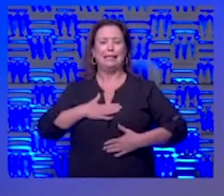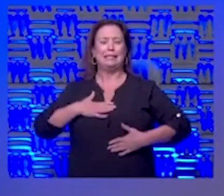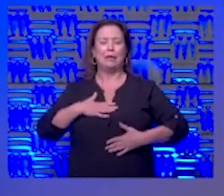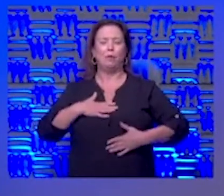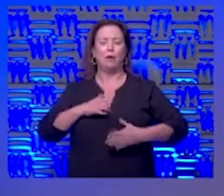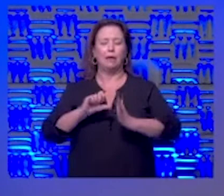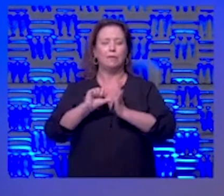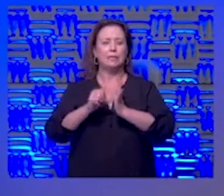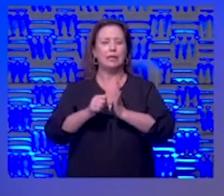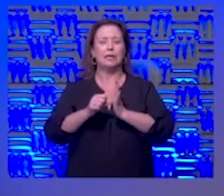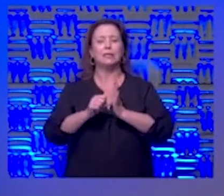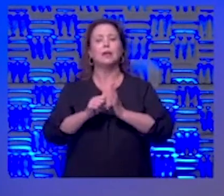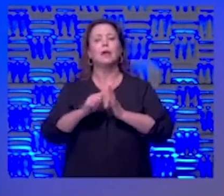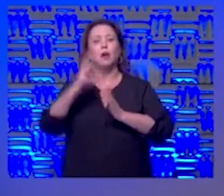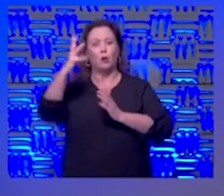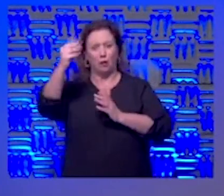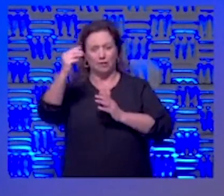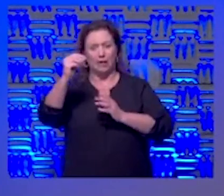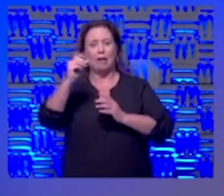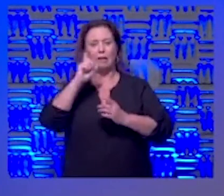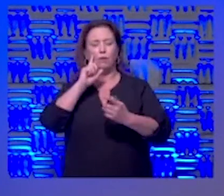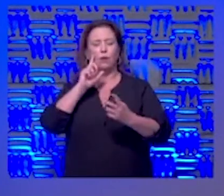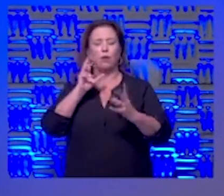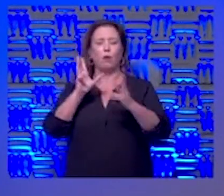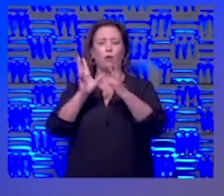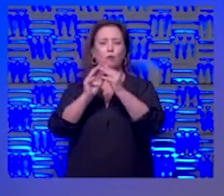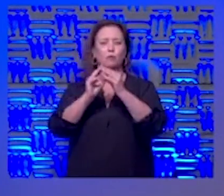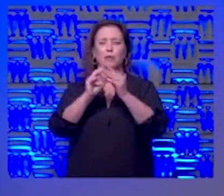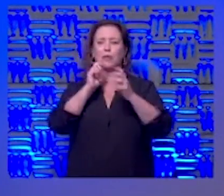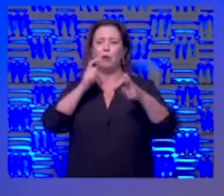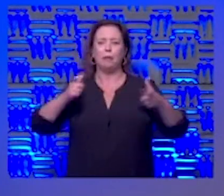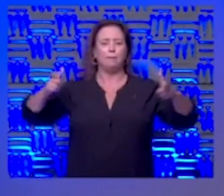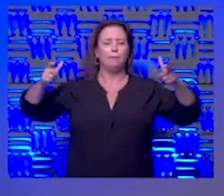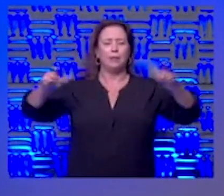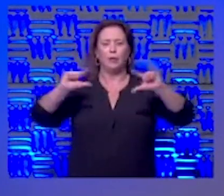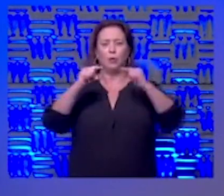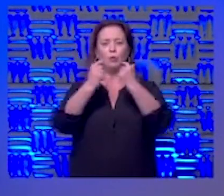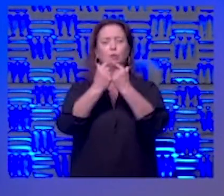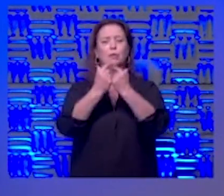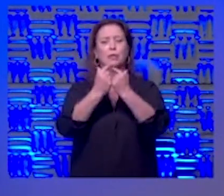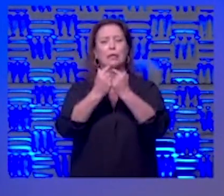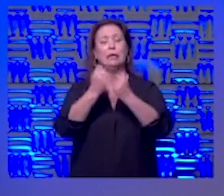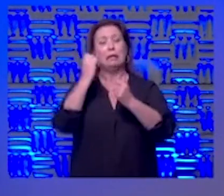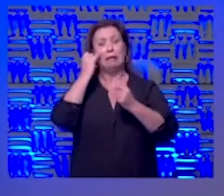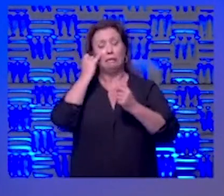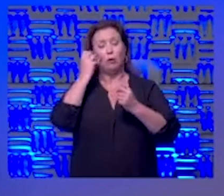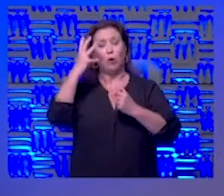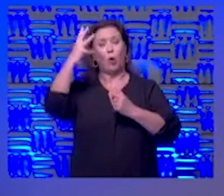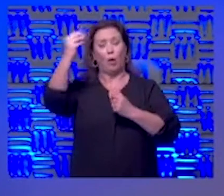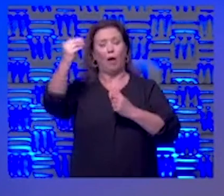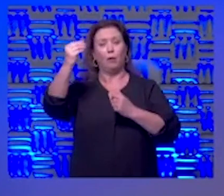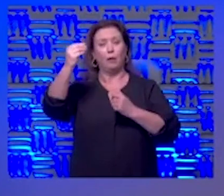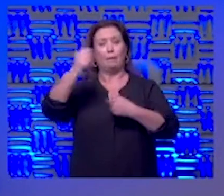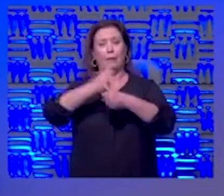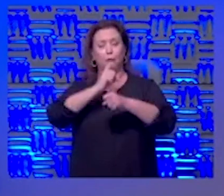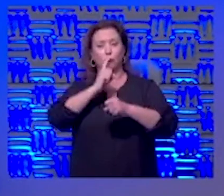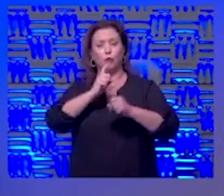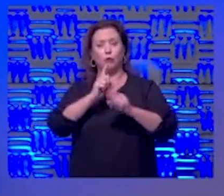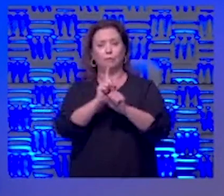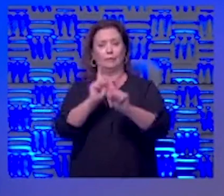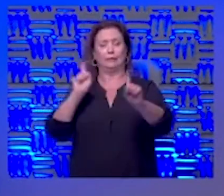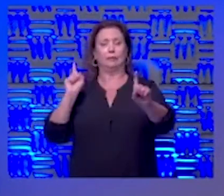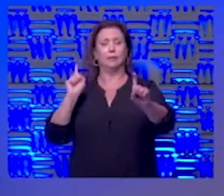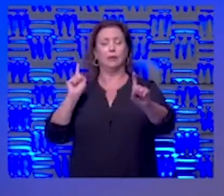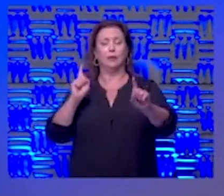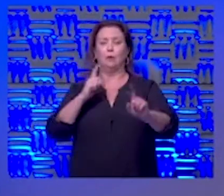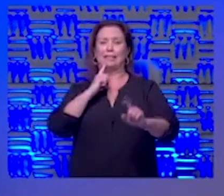be doing things outside if you're going to meet in groups. Don't meet in large groups. And if you are, make sure you are physically distancing. I